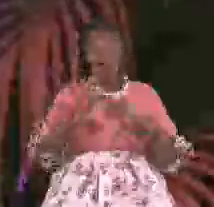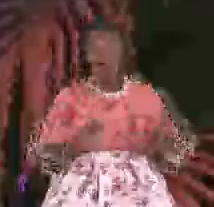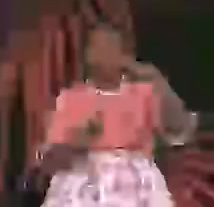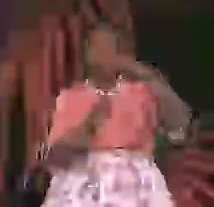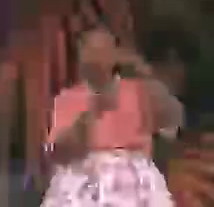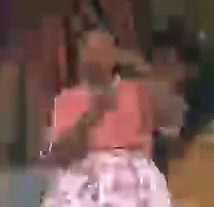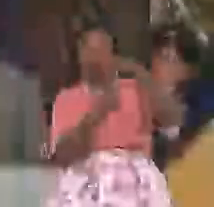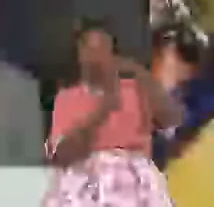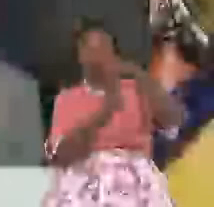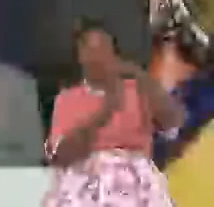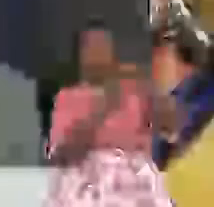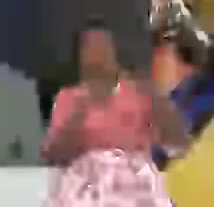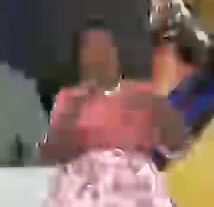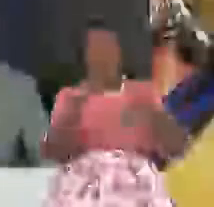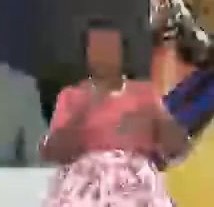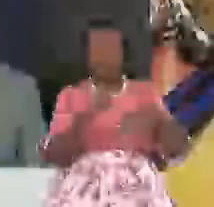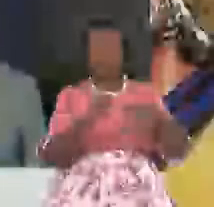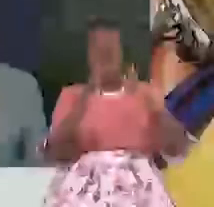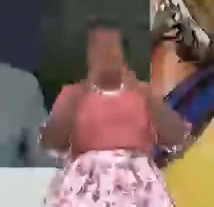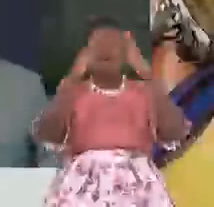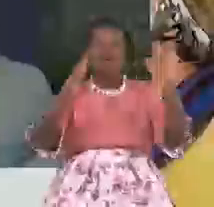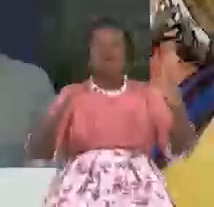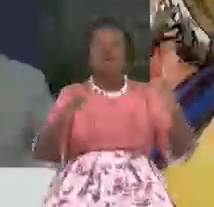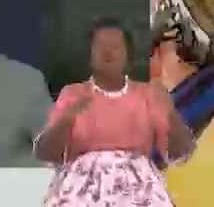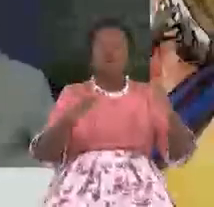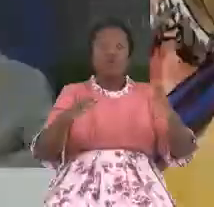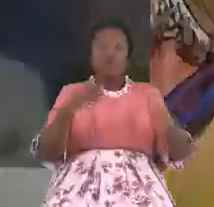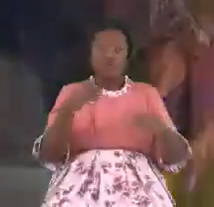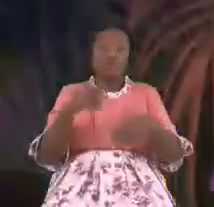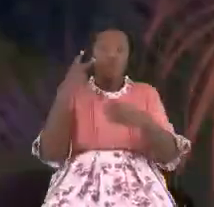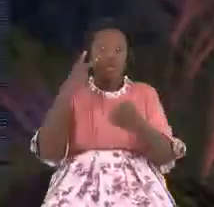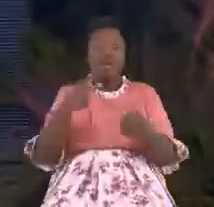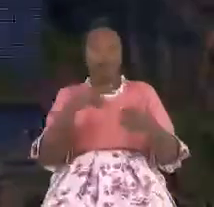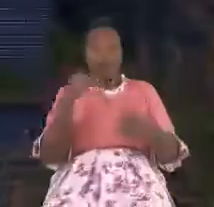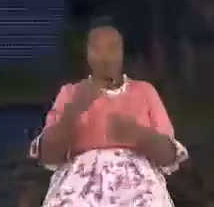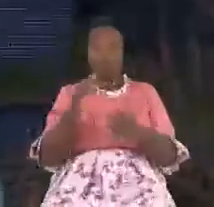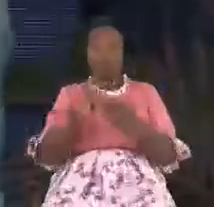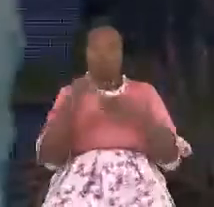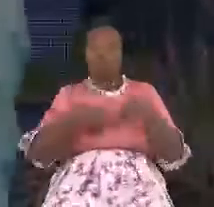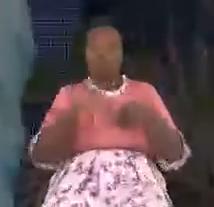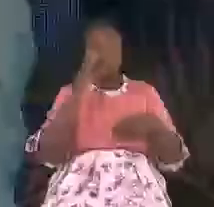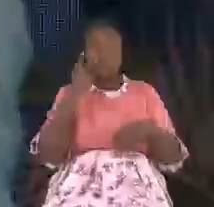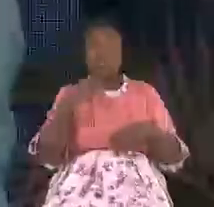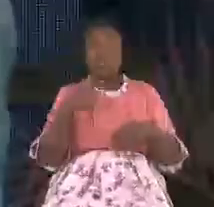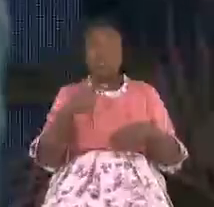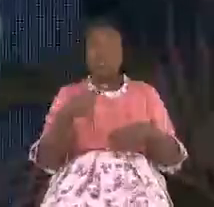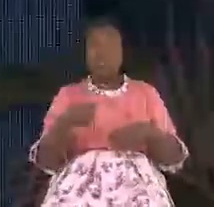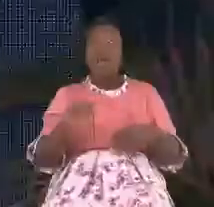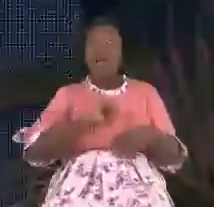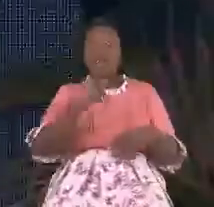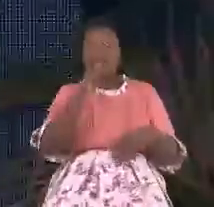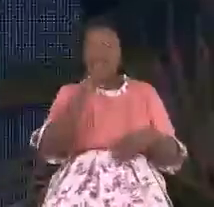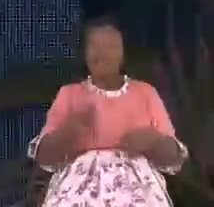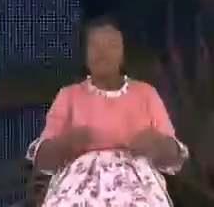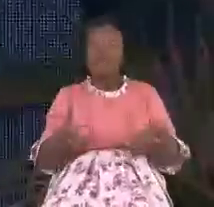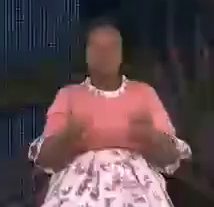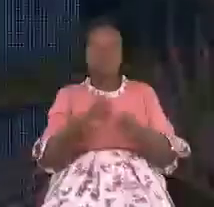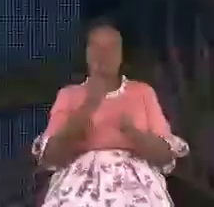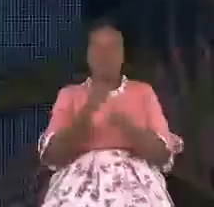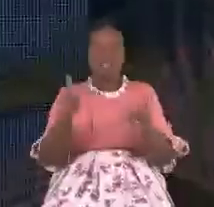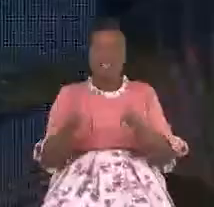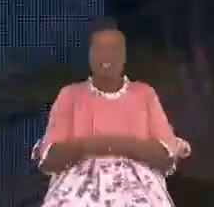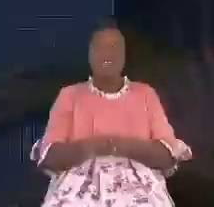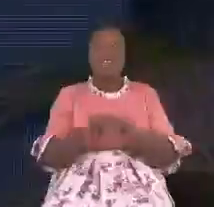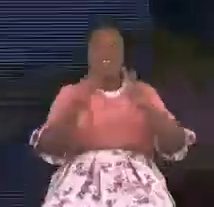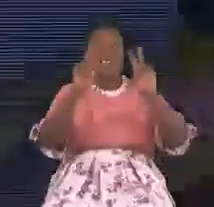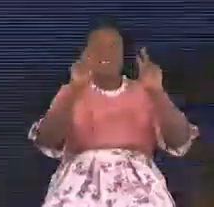the ivory tower of pride. You have been saying, I am like Nebuchadnezzar and no